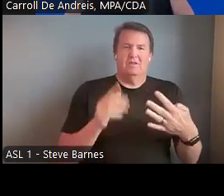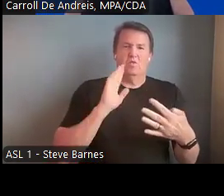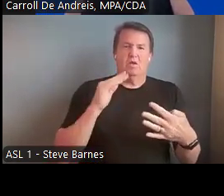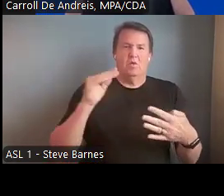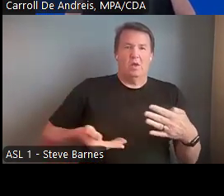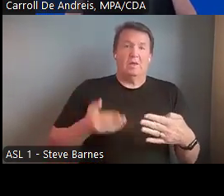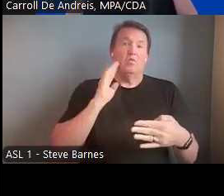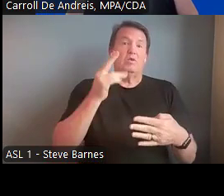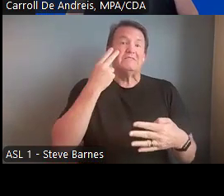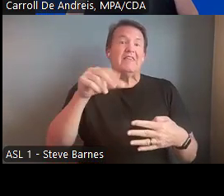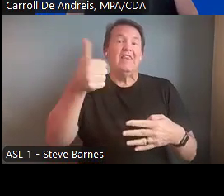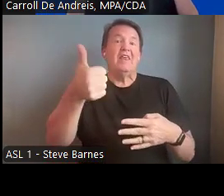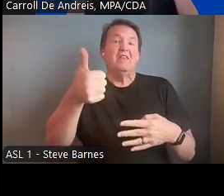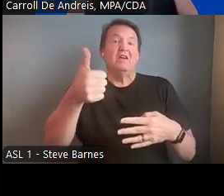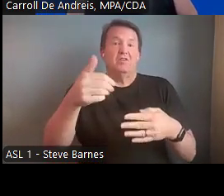their names.